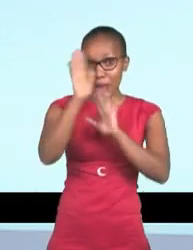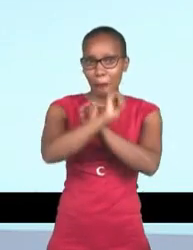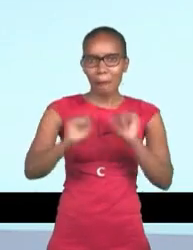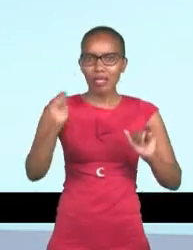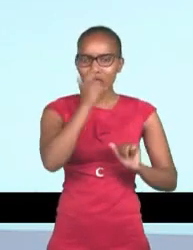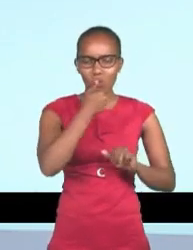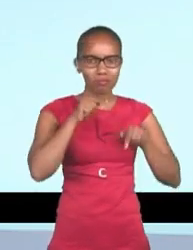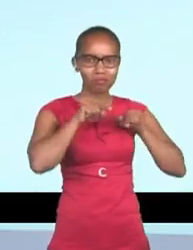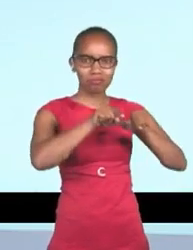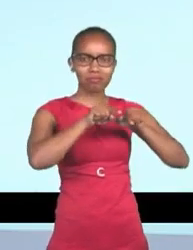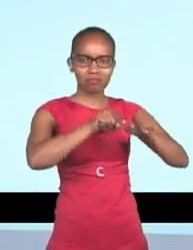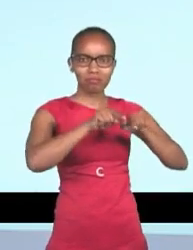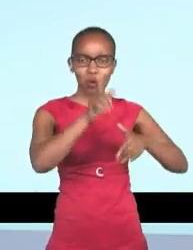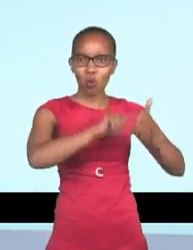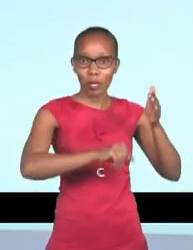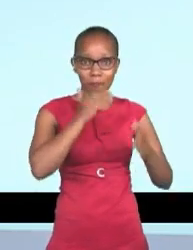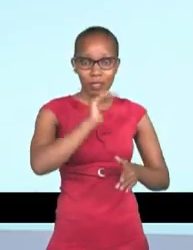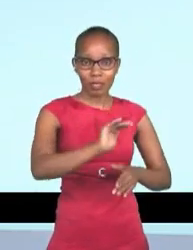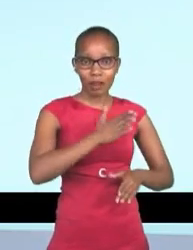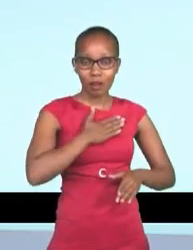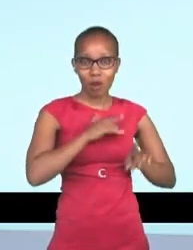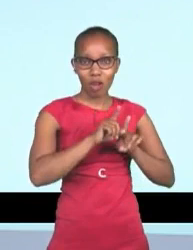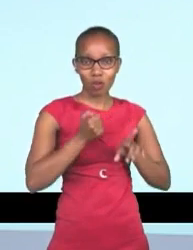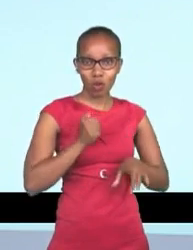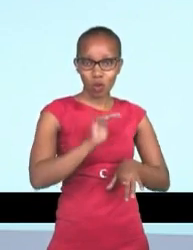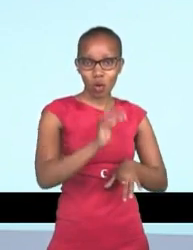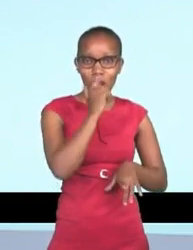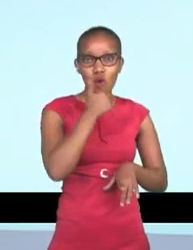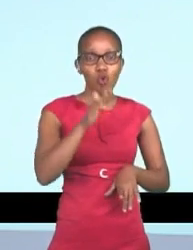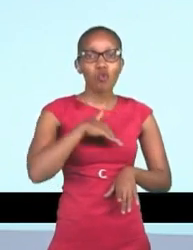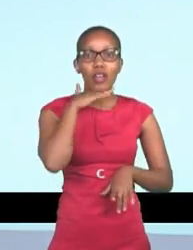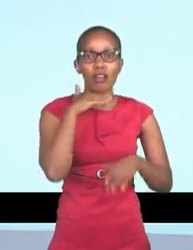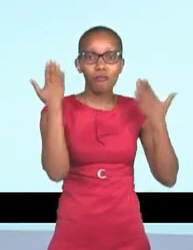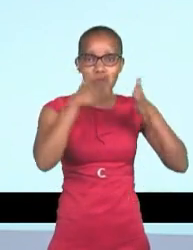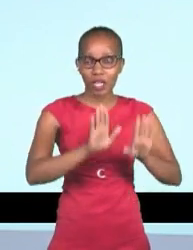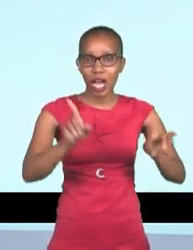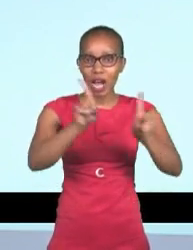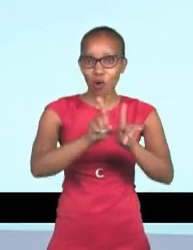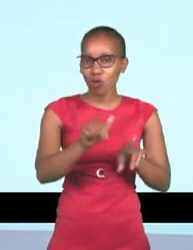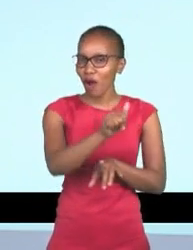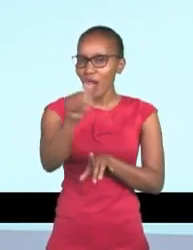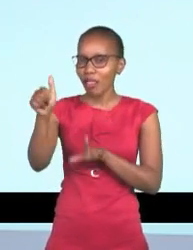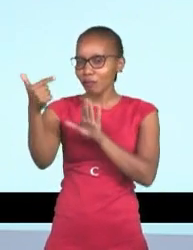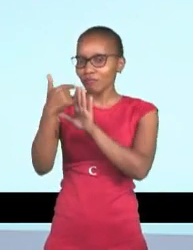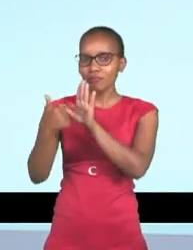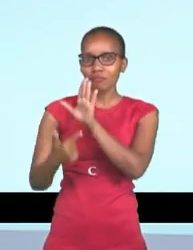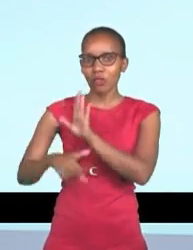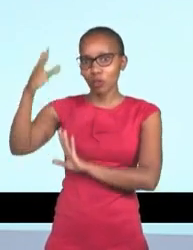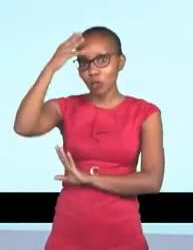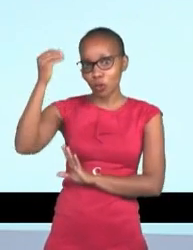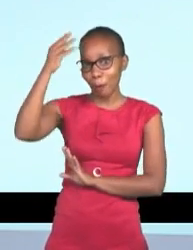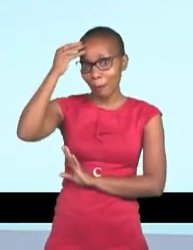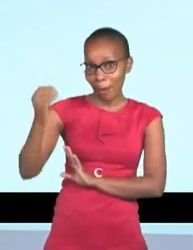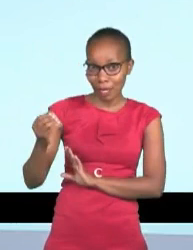insulting the blood of our sons and daughters who have died in El Ade and other points in Somalia, trying